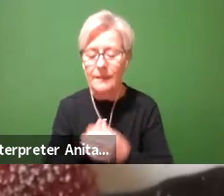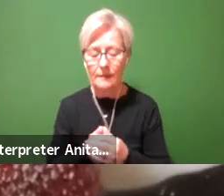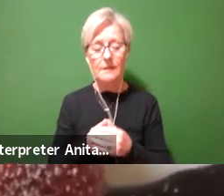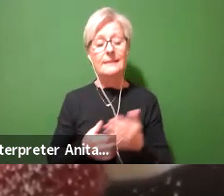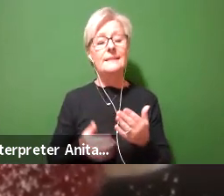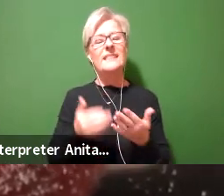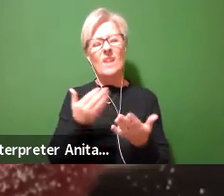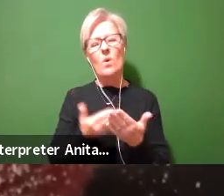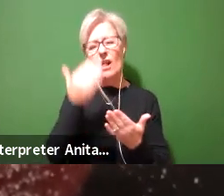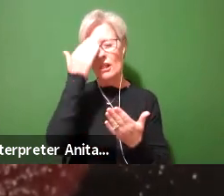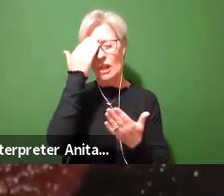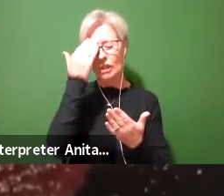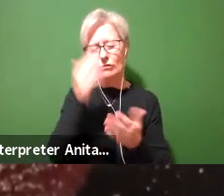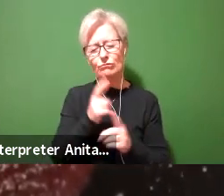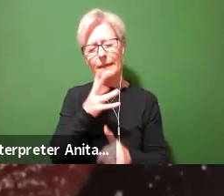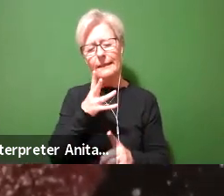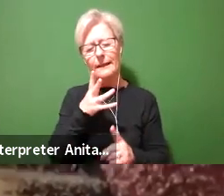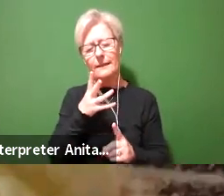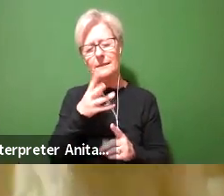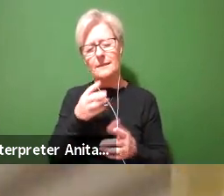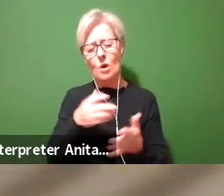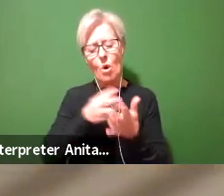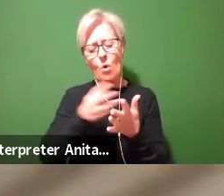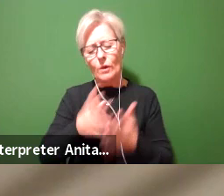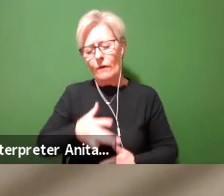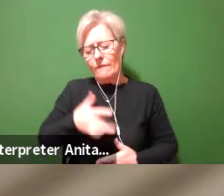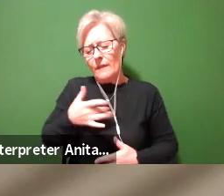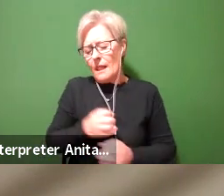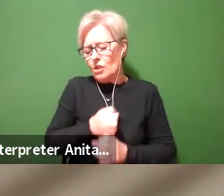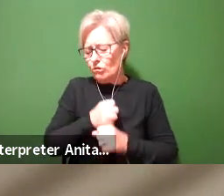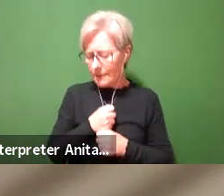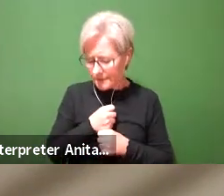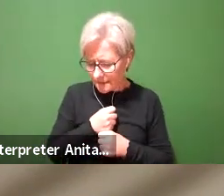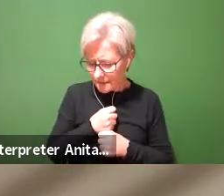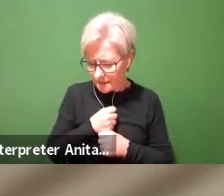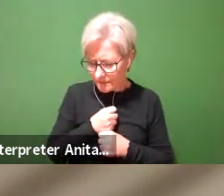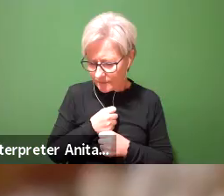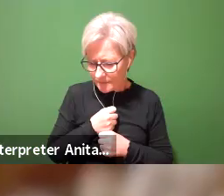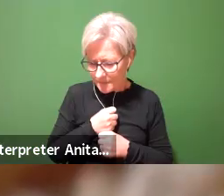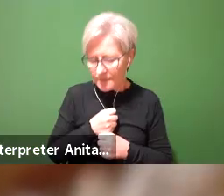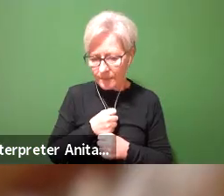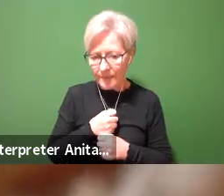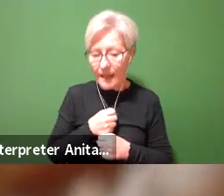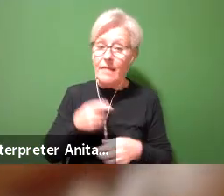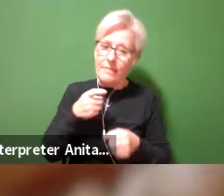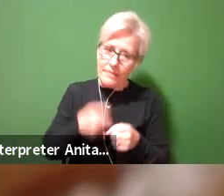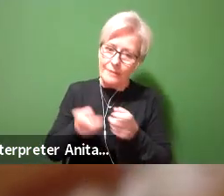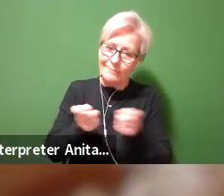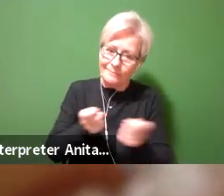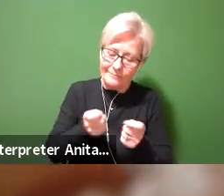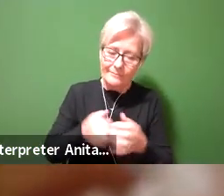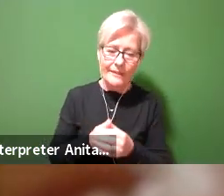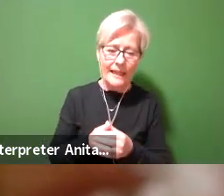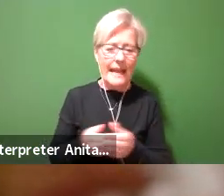stress reduction techniques, and then get back to healthy eating as soon as you can. Never beat yourself up for not eating well, because you're only